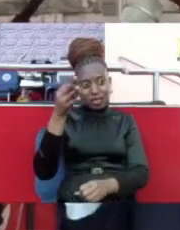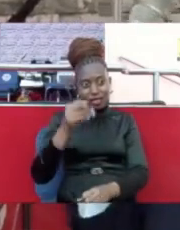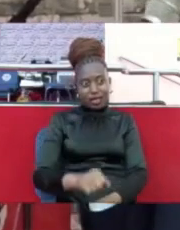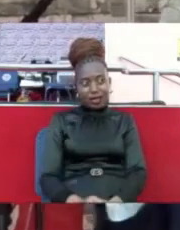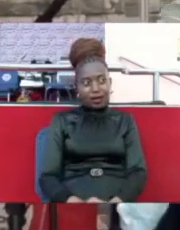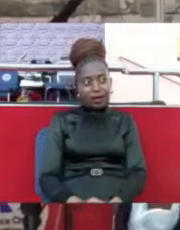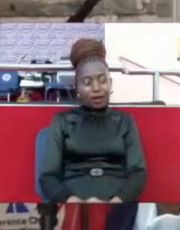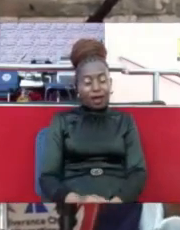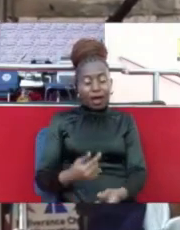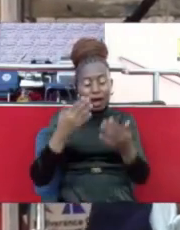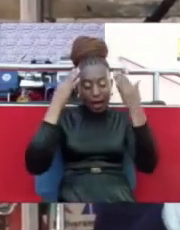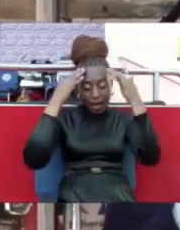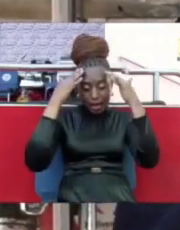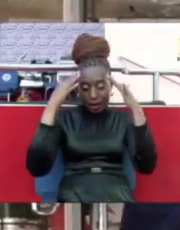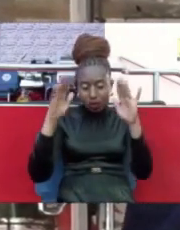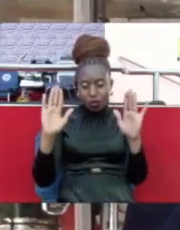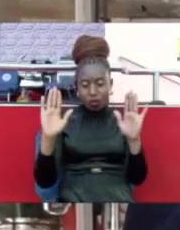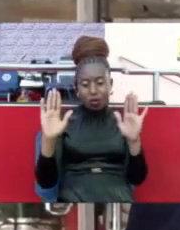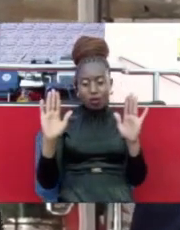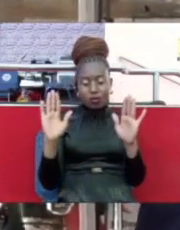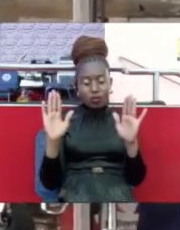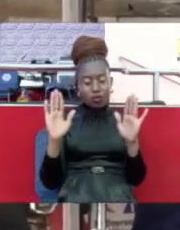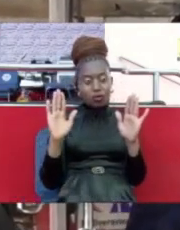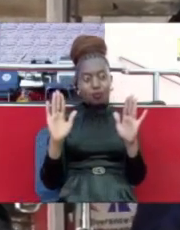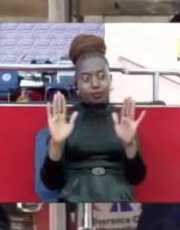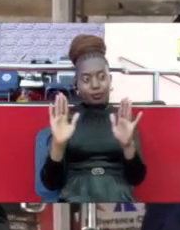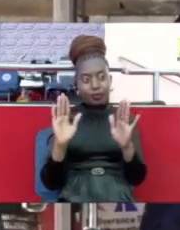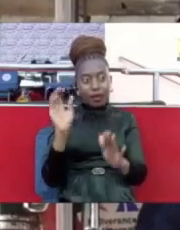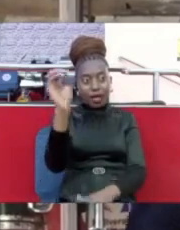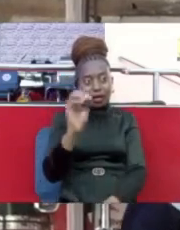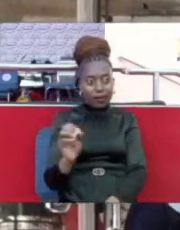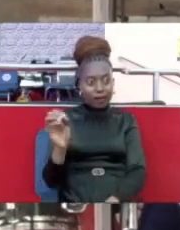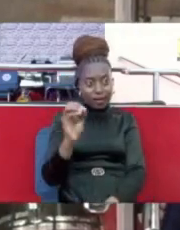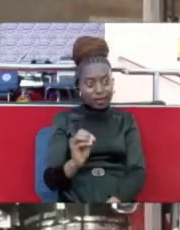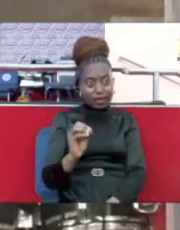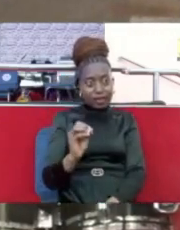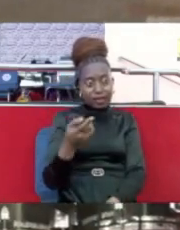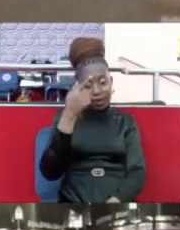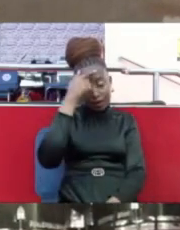Now, I don't know the percentage. I asked the last service